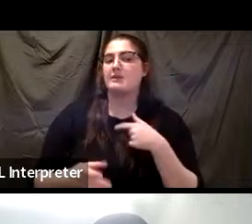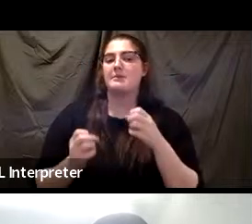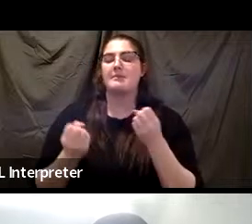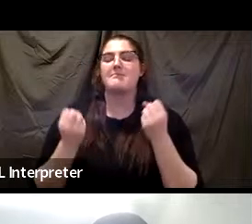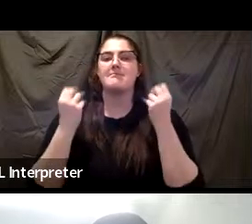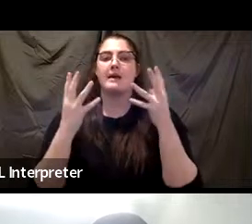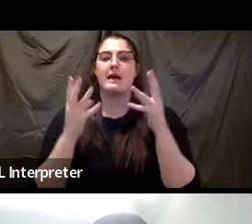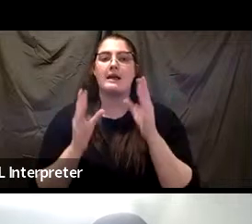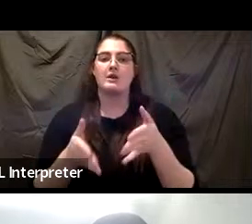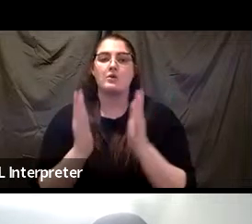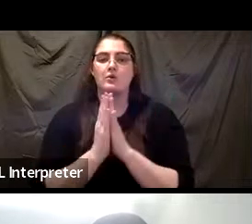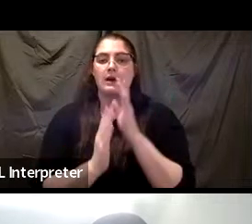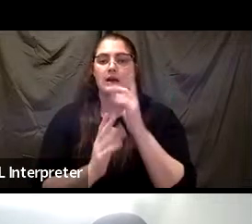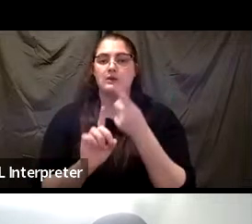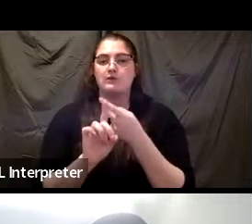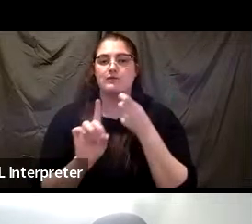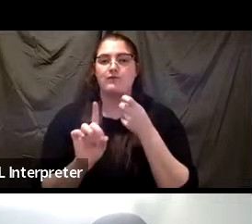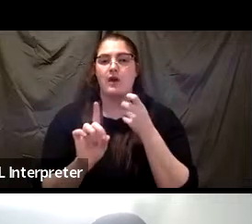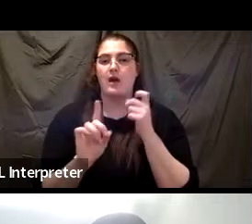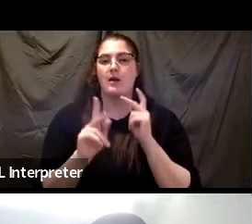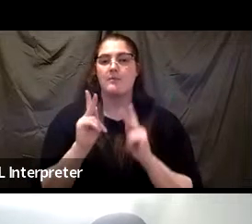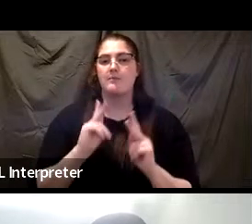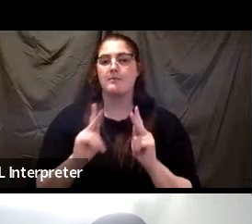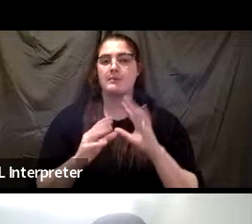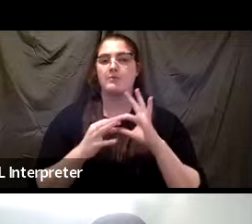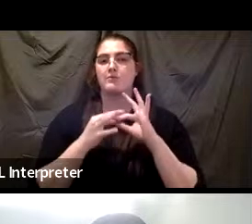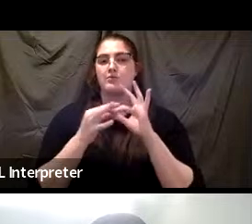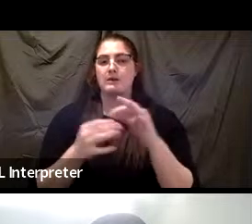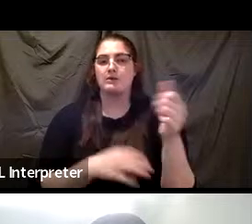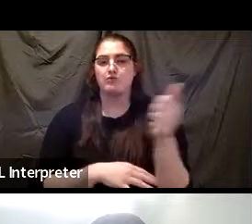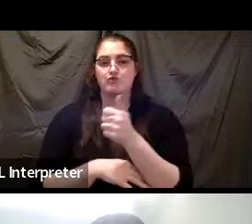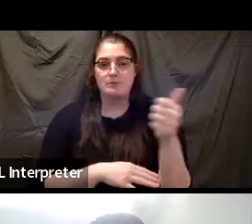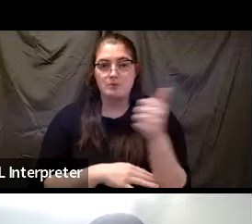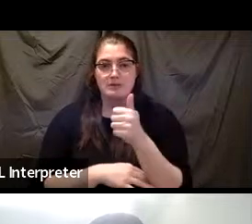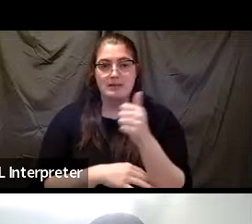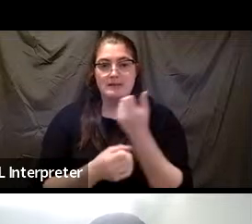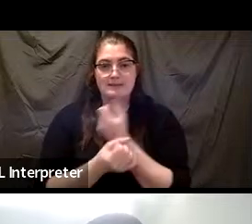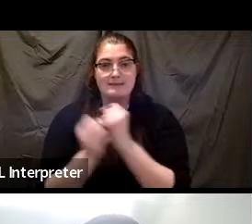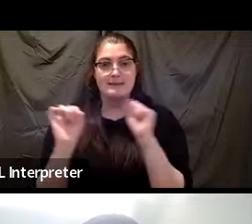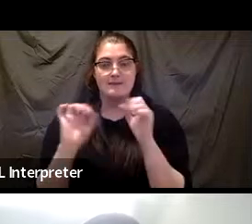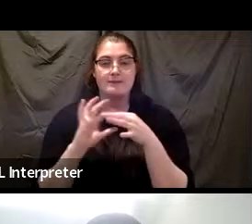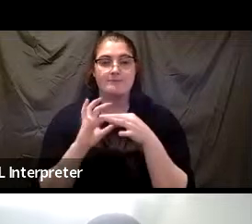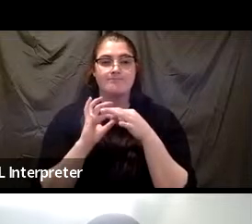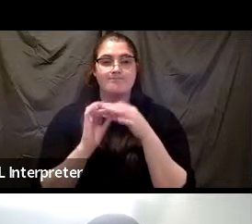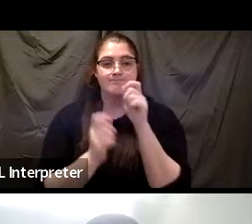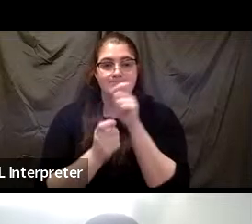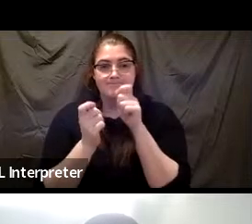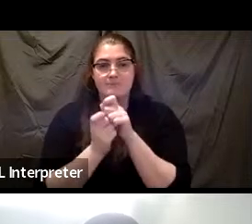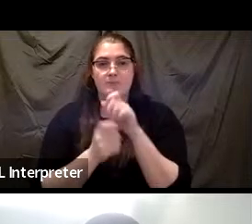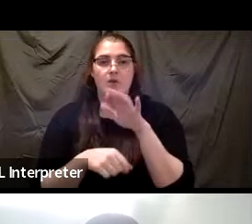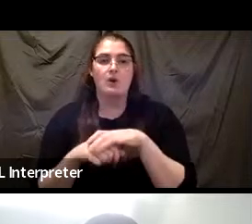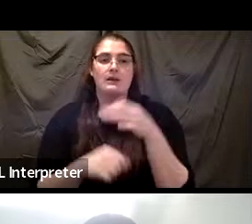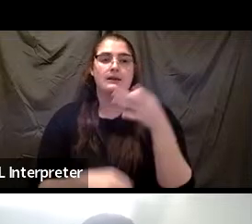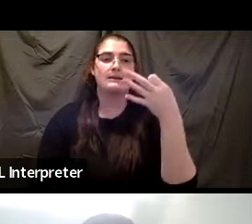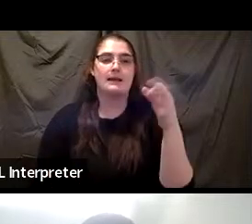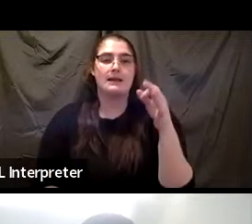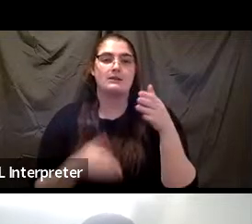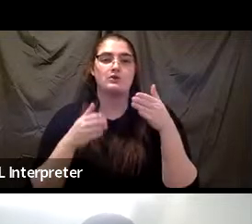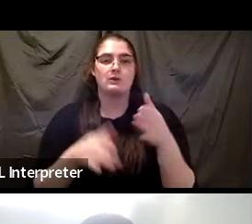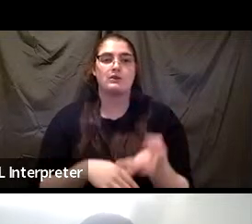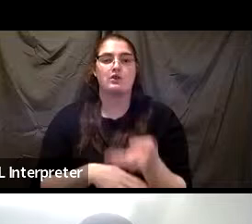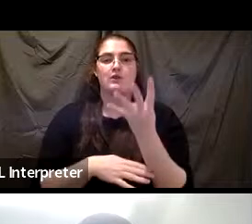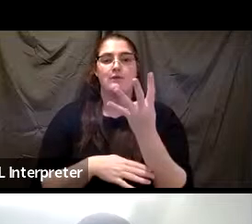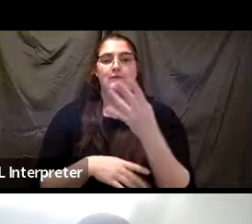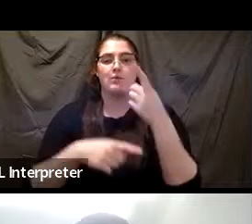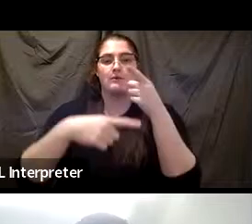from constituents about transportation safety, particularly on 19th Street, four-way stops.